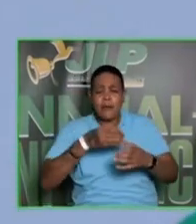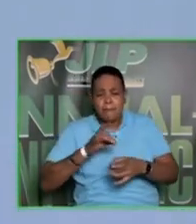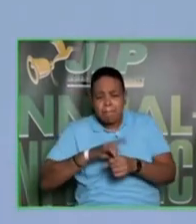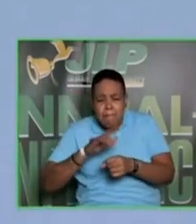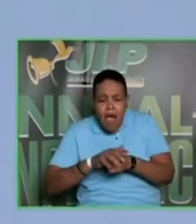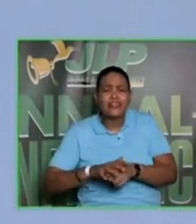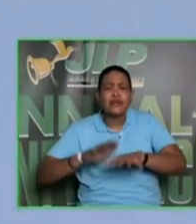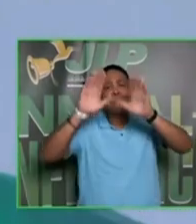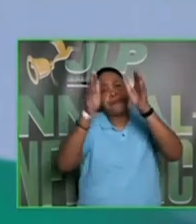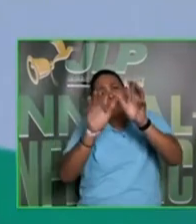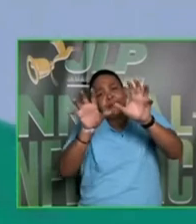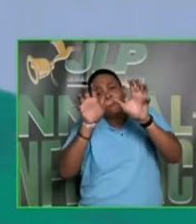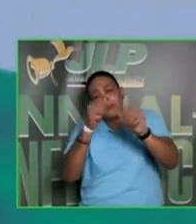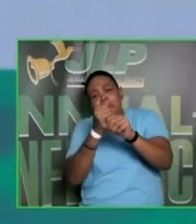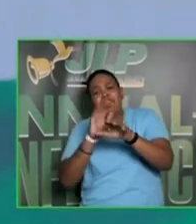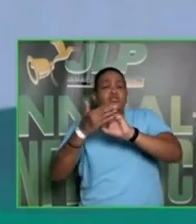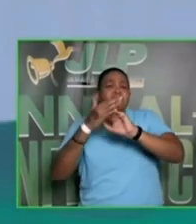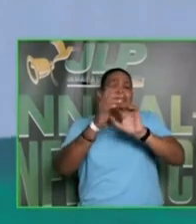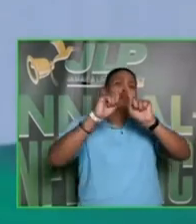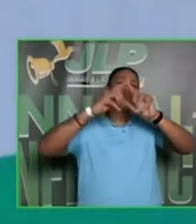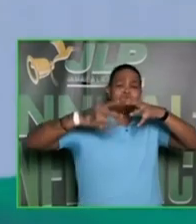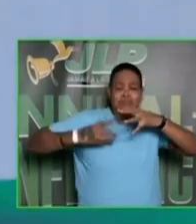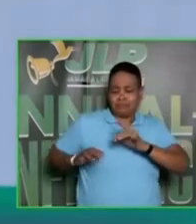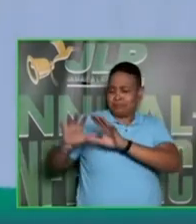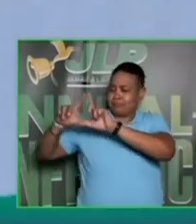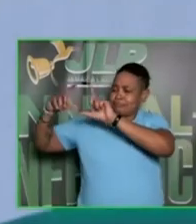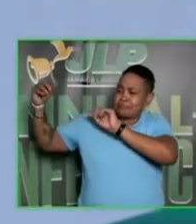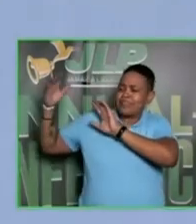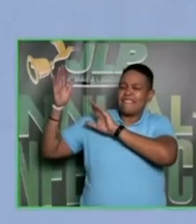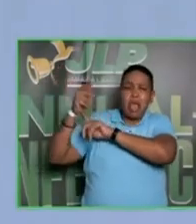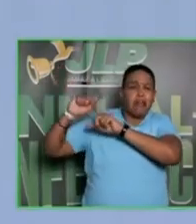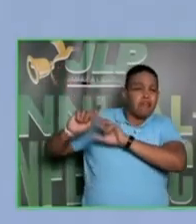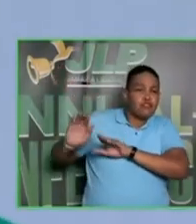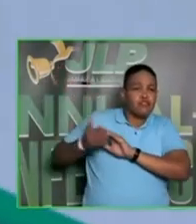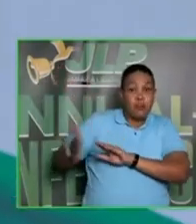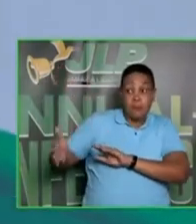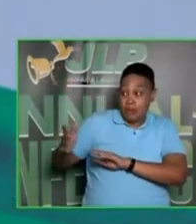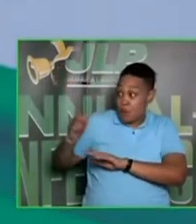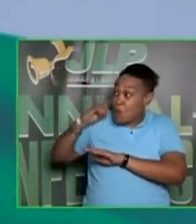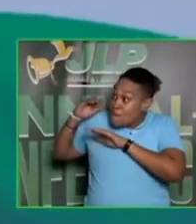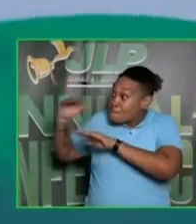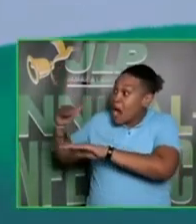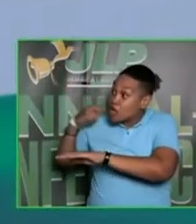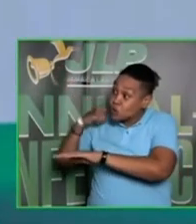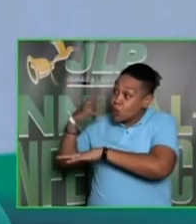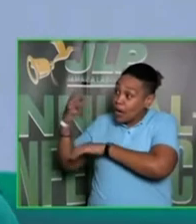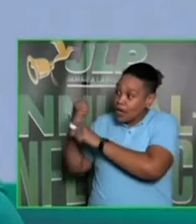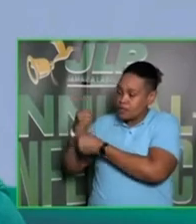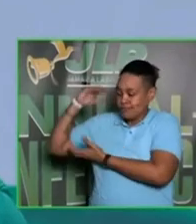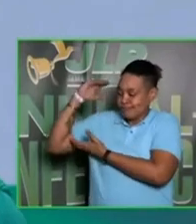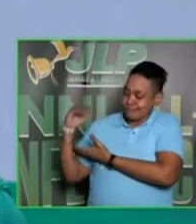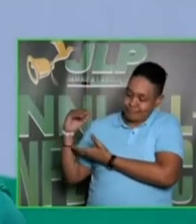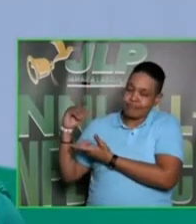extend until June of next year when the pier is set to reopen.